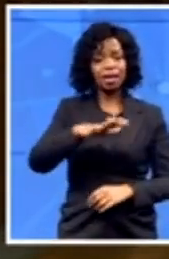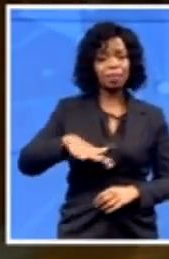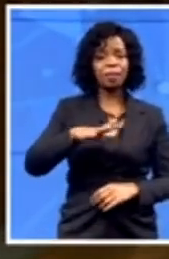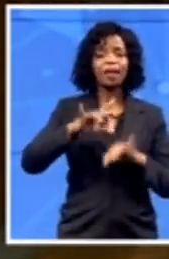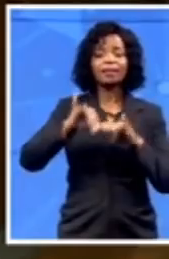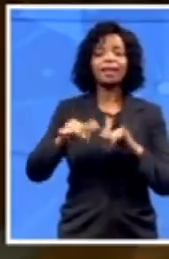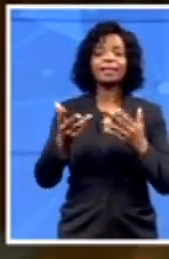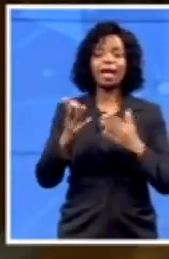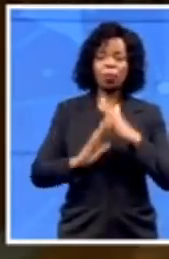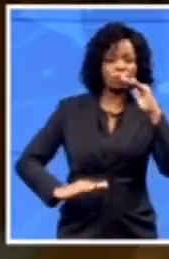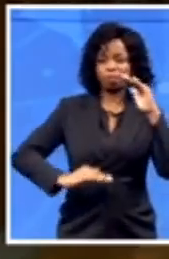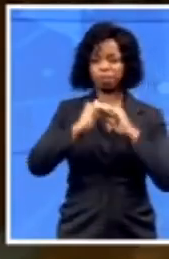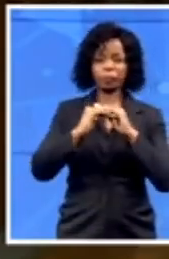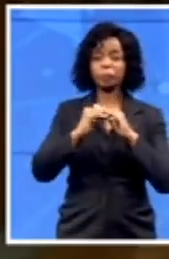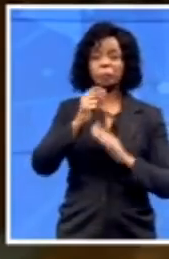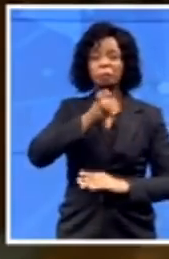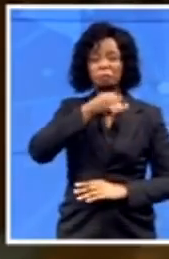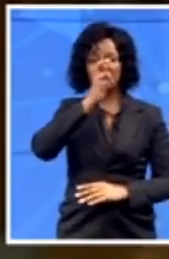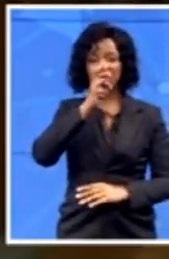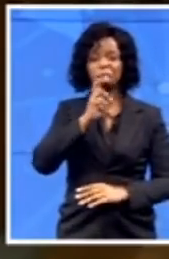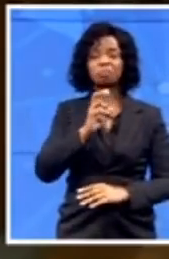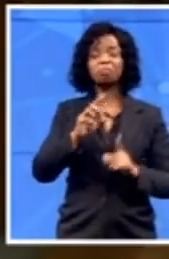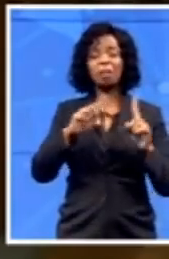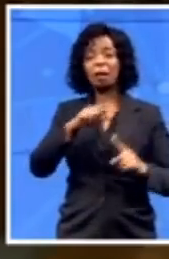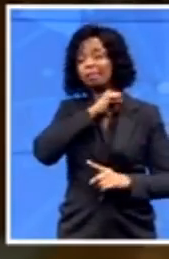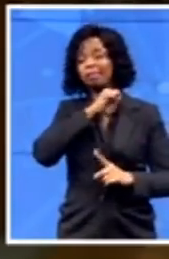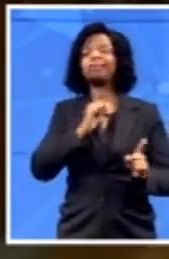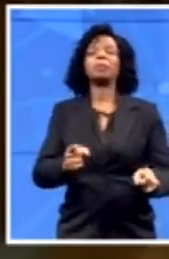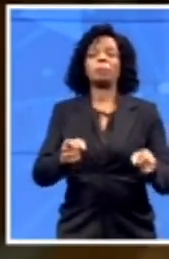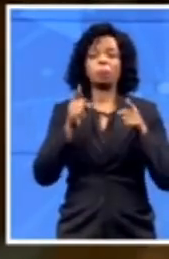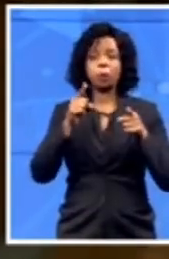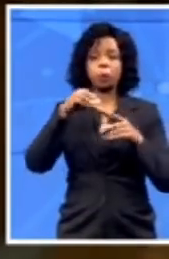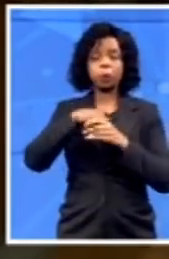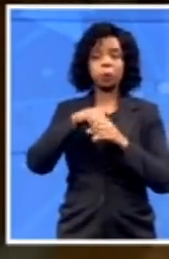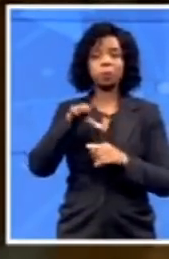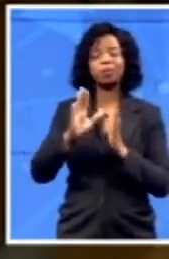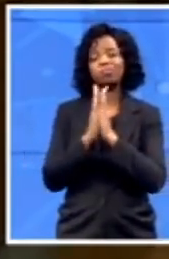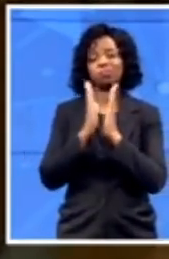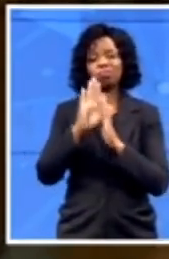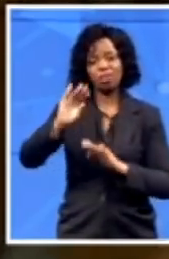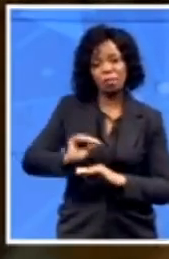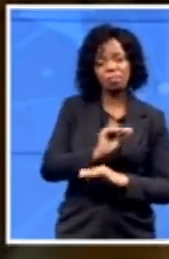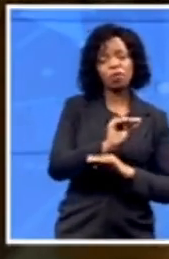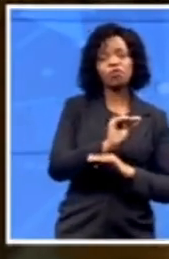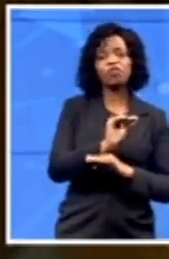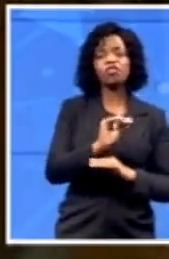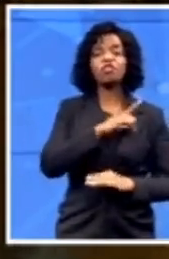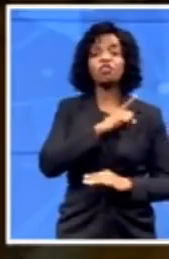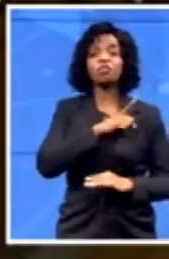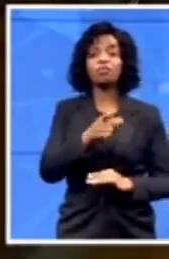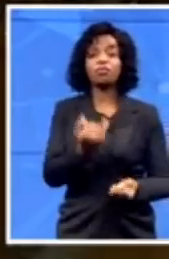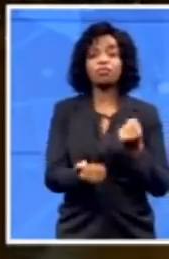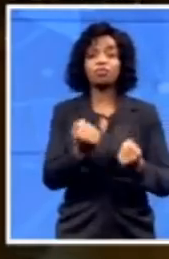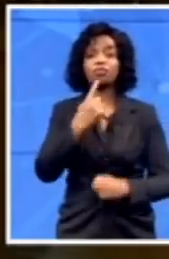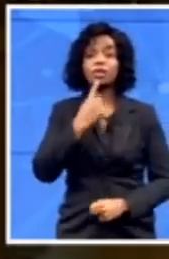to be moved, and asking the courts to rule on that. However, this court said it was not a matter for them to rule